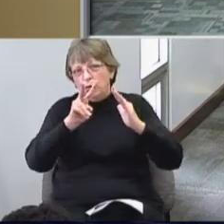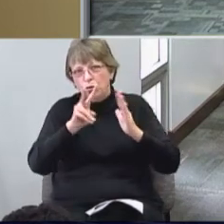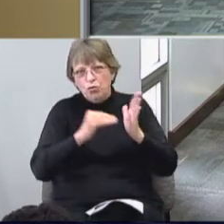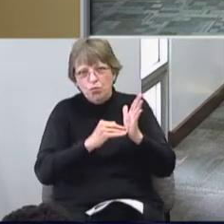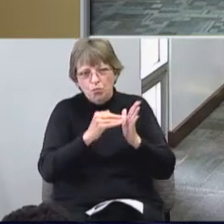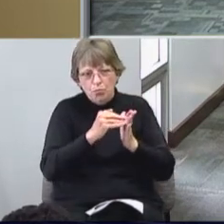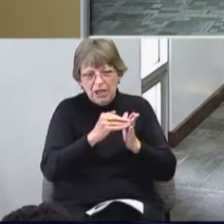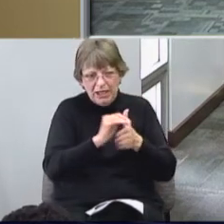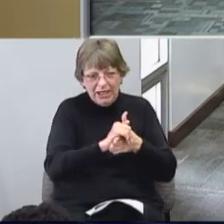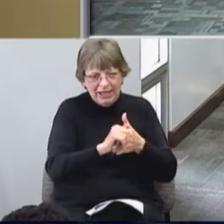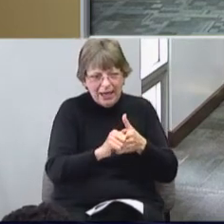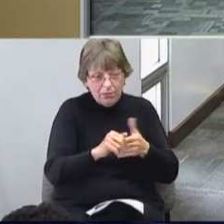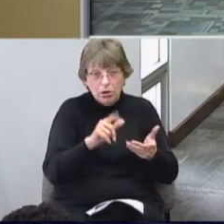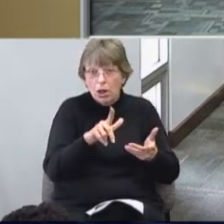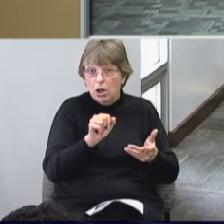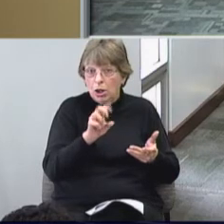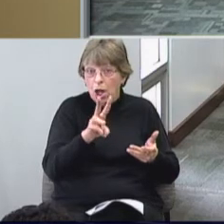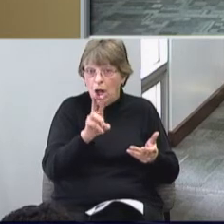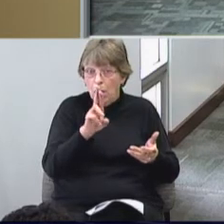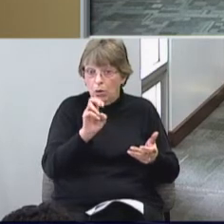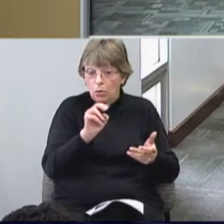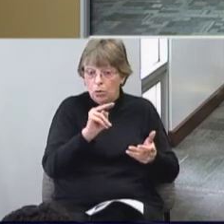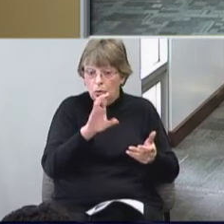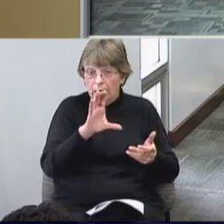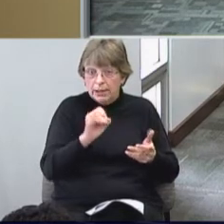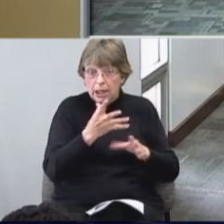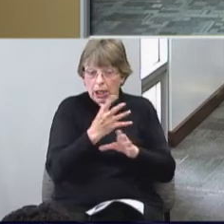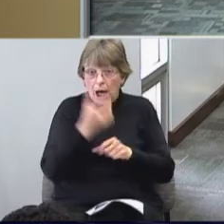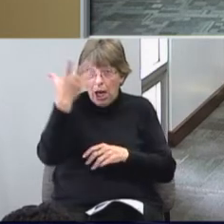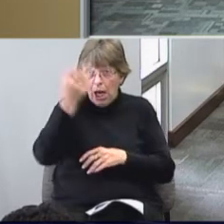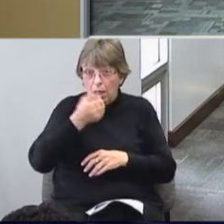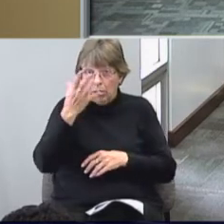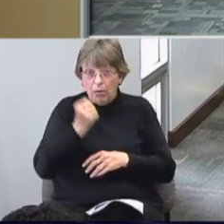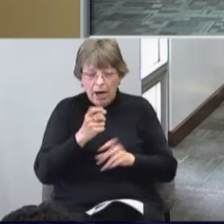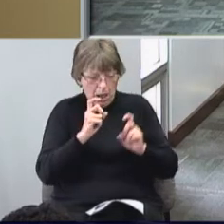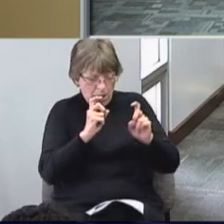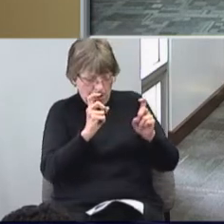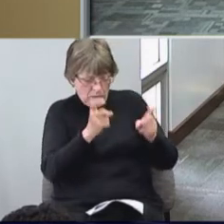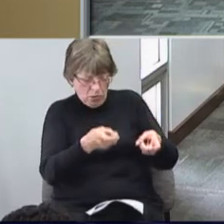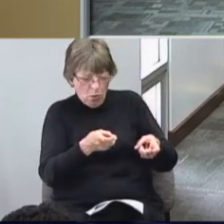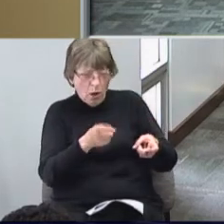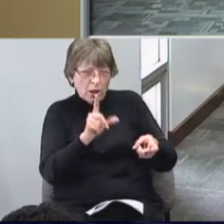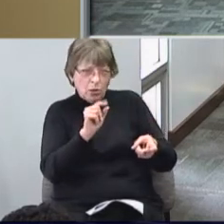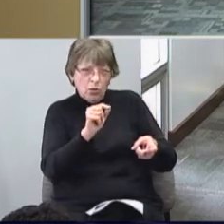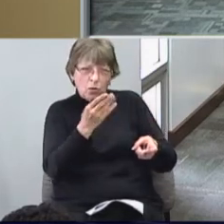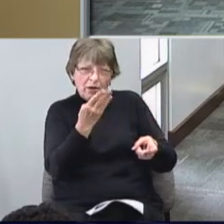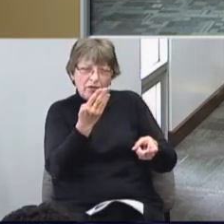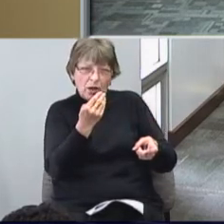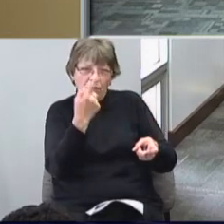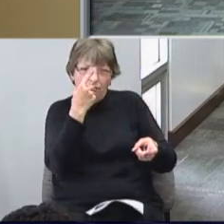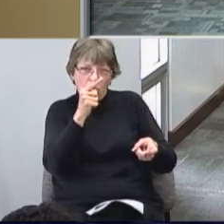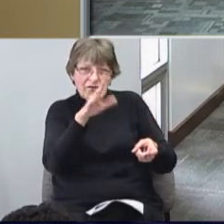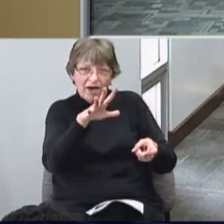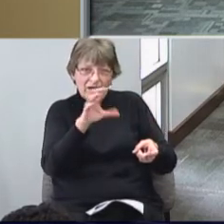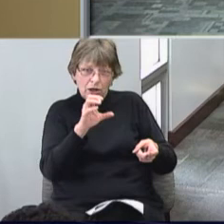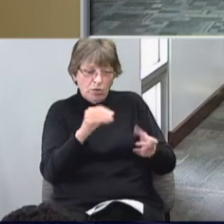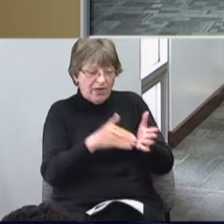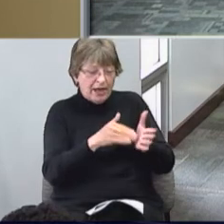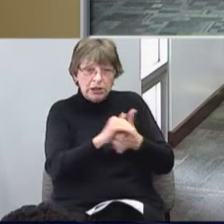city of Lawrence got a grant that I think was awarded in 2014 for $500,000